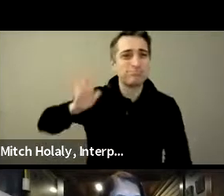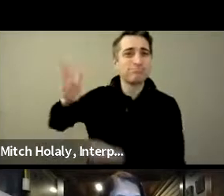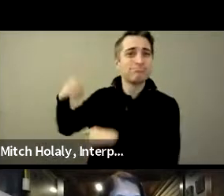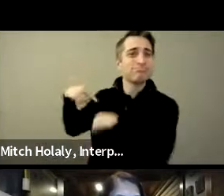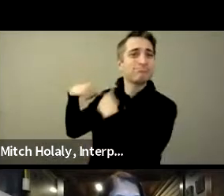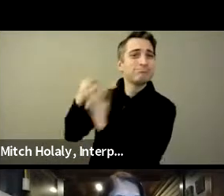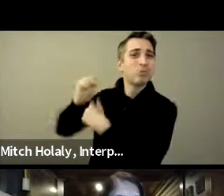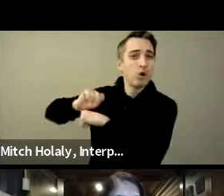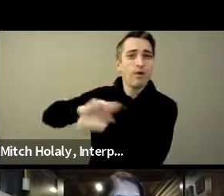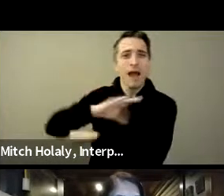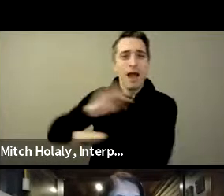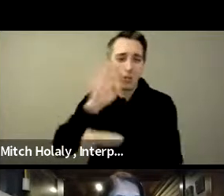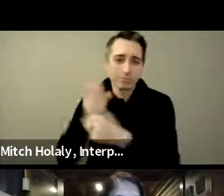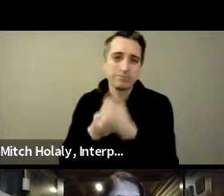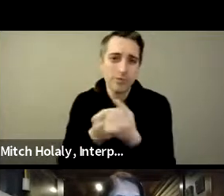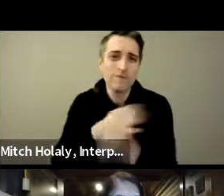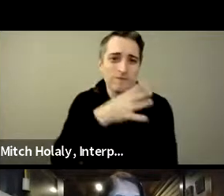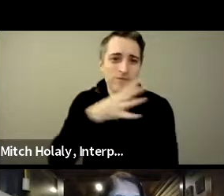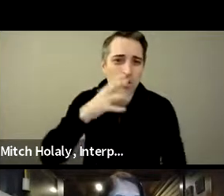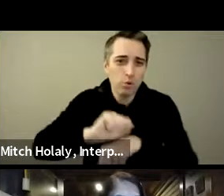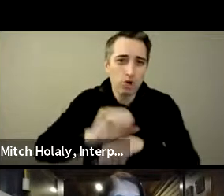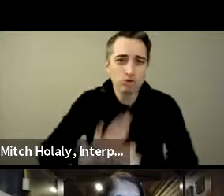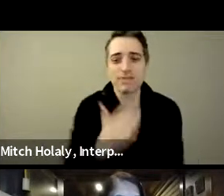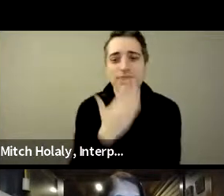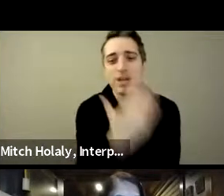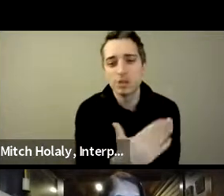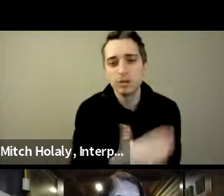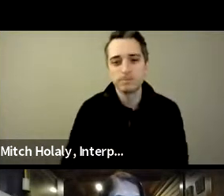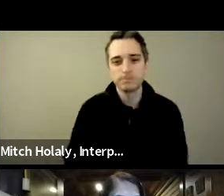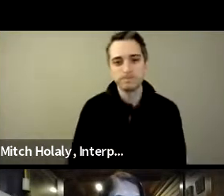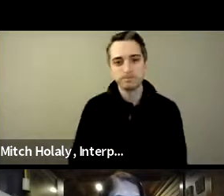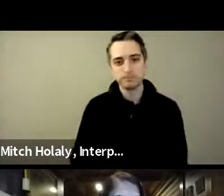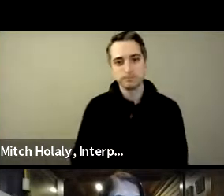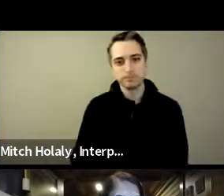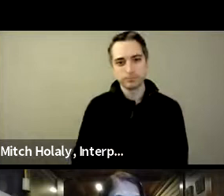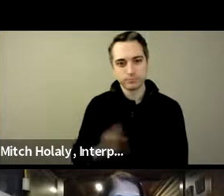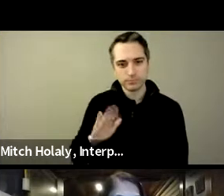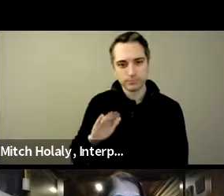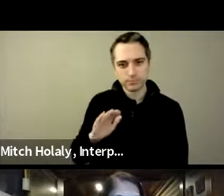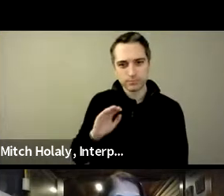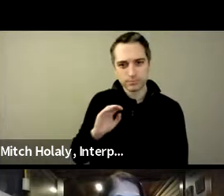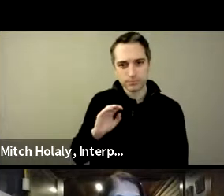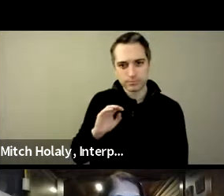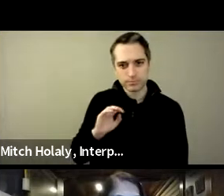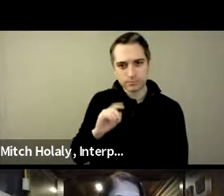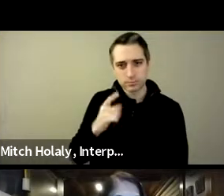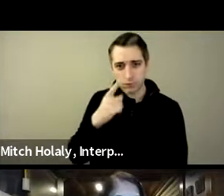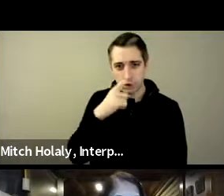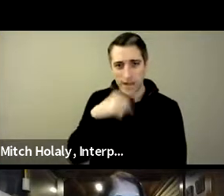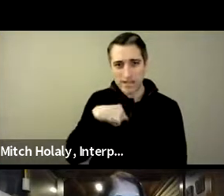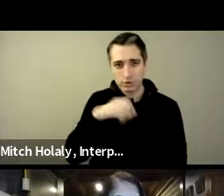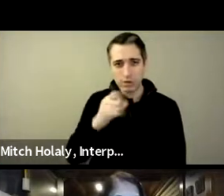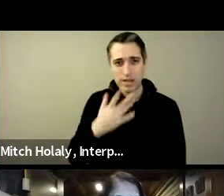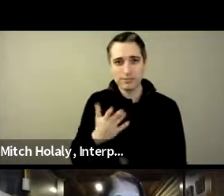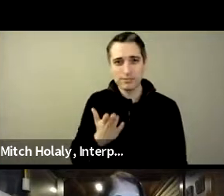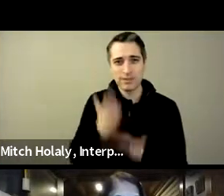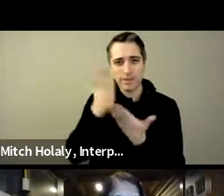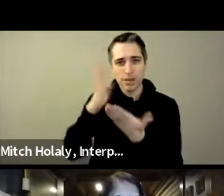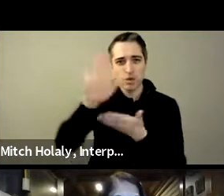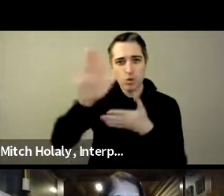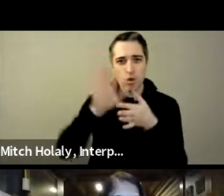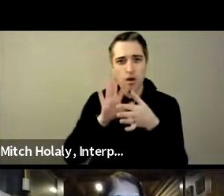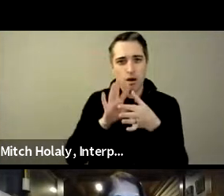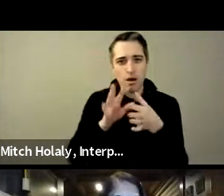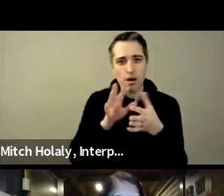to do on behalf of farm workers. Thank you. Thank you. And Ms. Marin, would you be able to submit your comments in writing to the